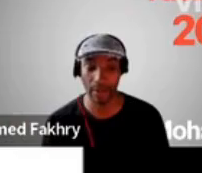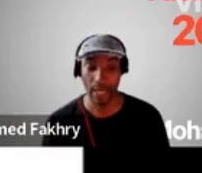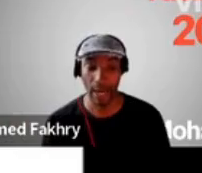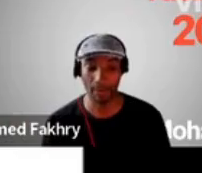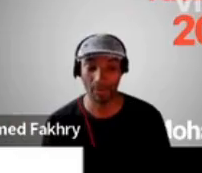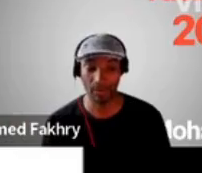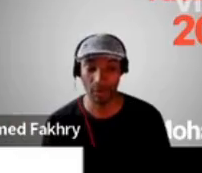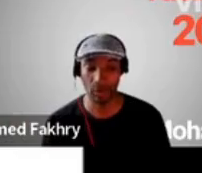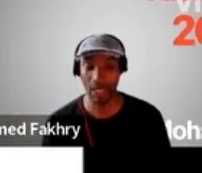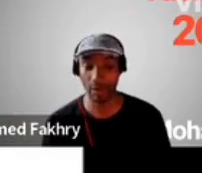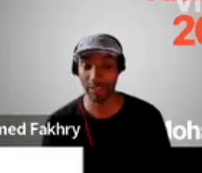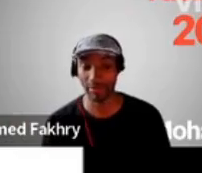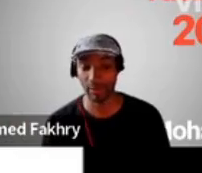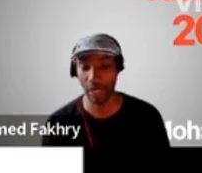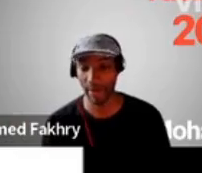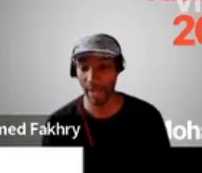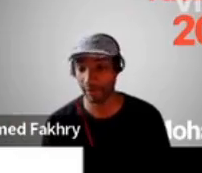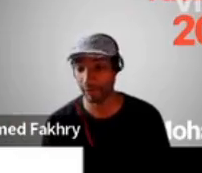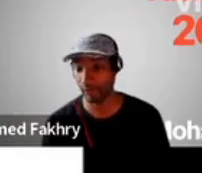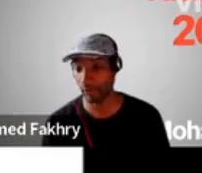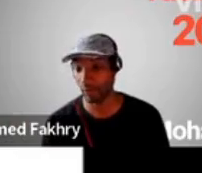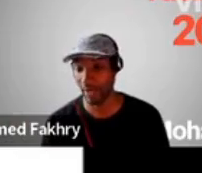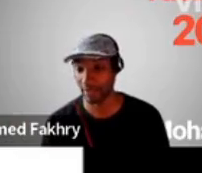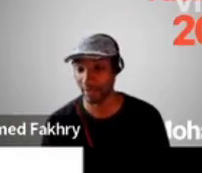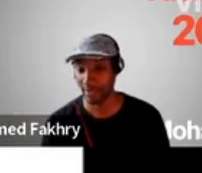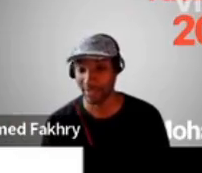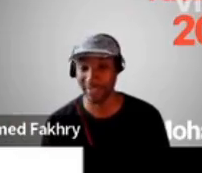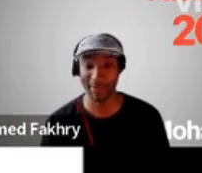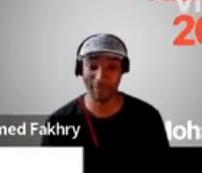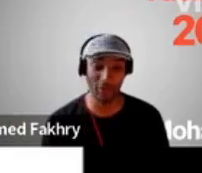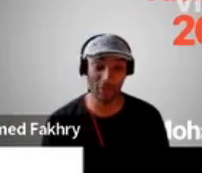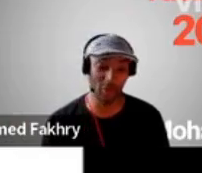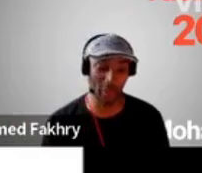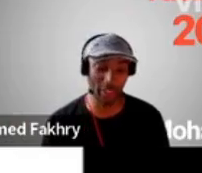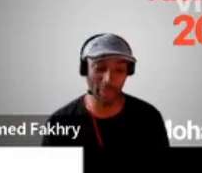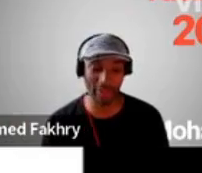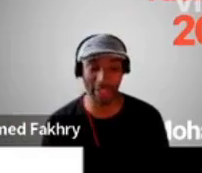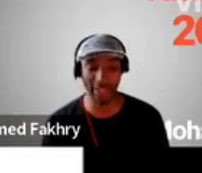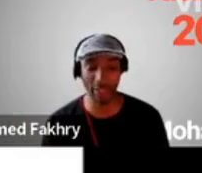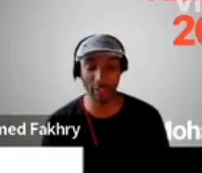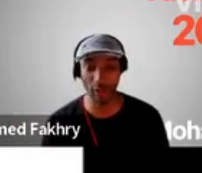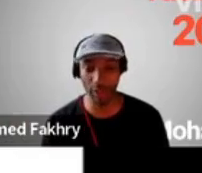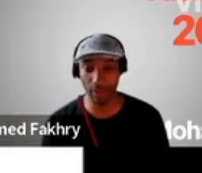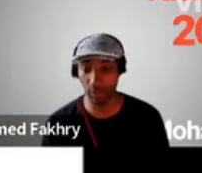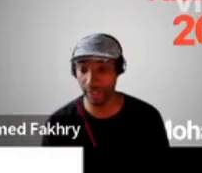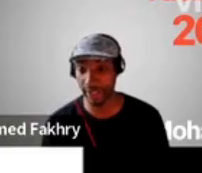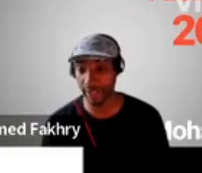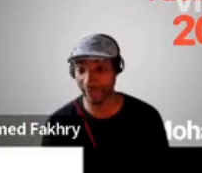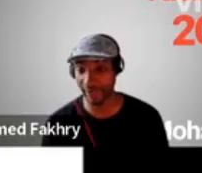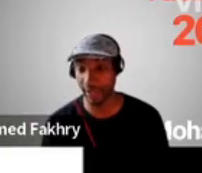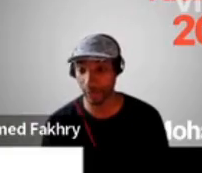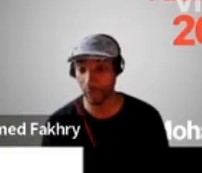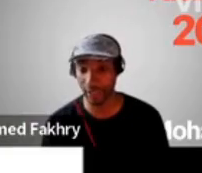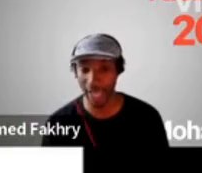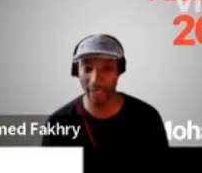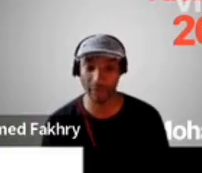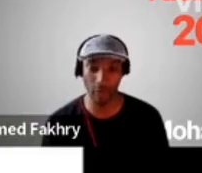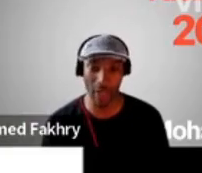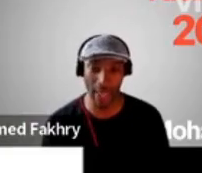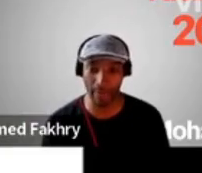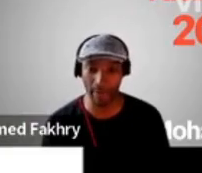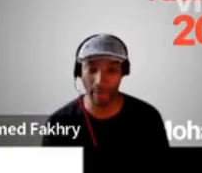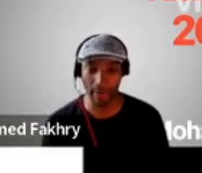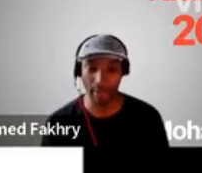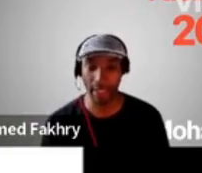Carolina. So when I was in my program, I had 4 roomers. It's a funny story, but then they were running building fire day at